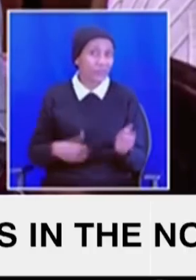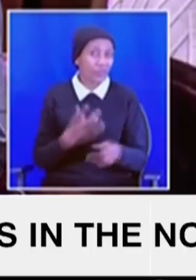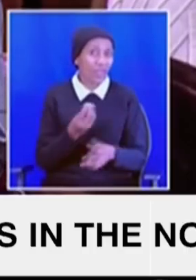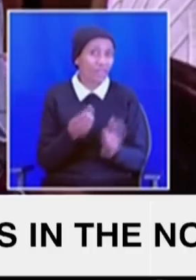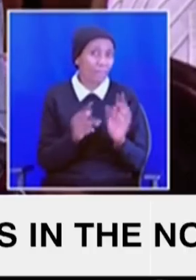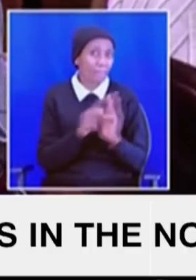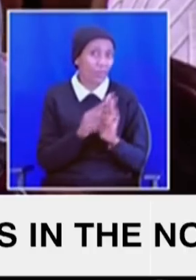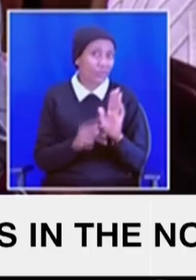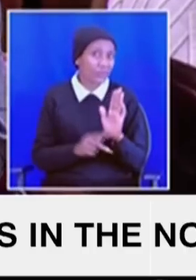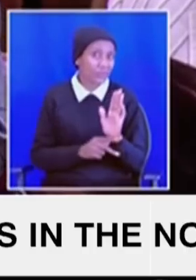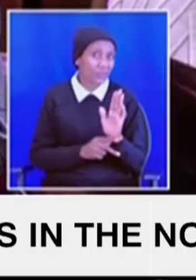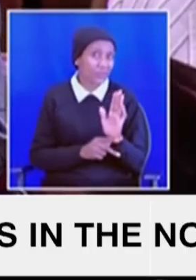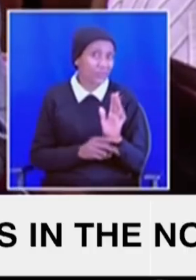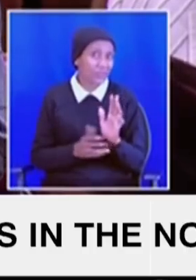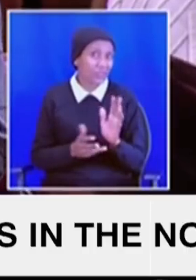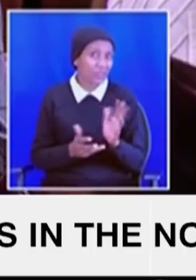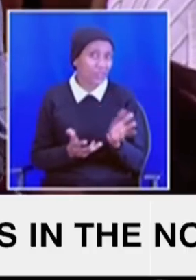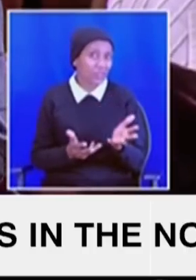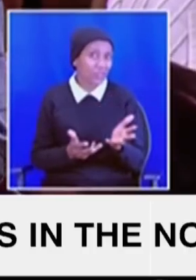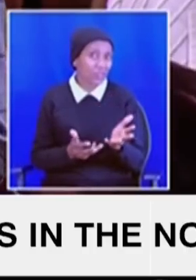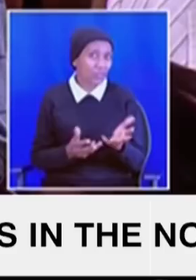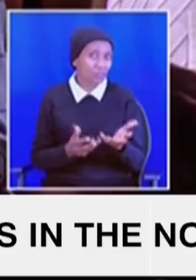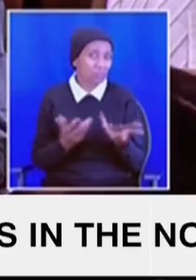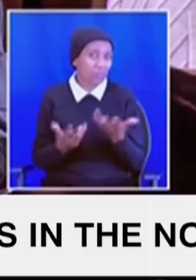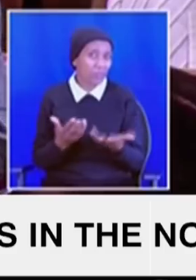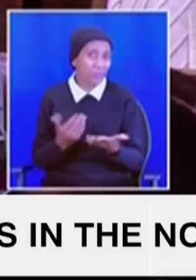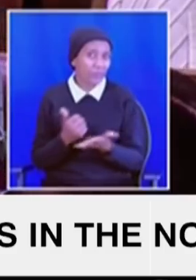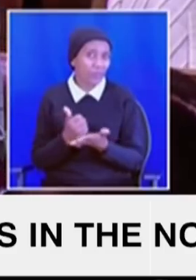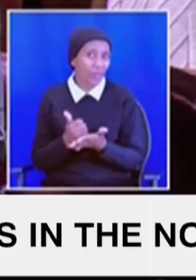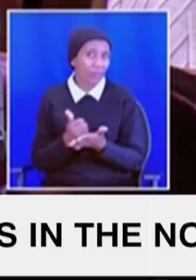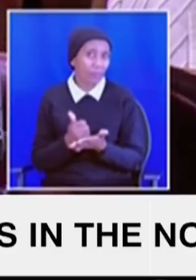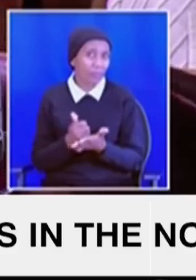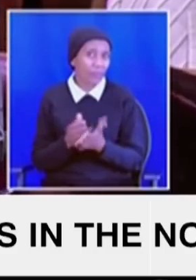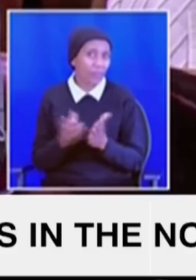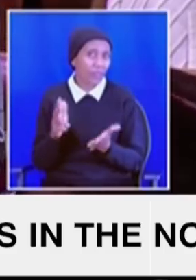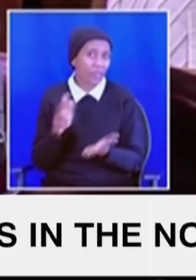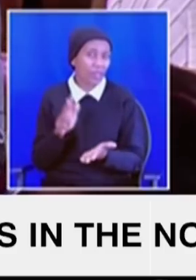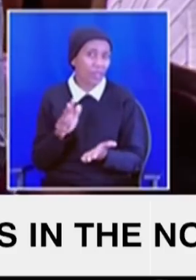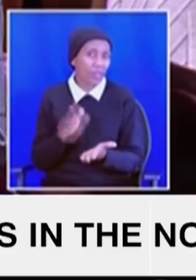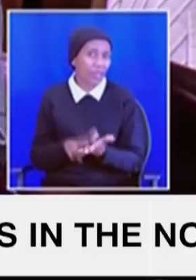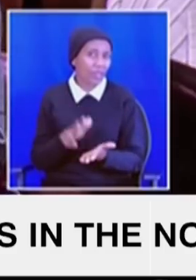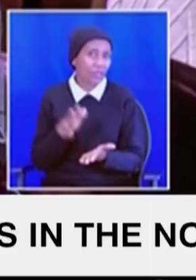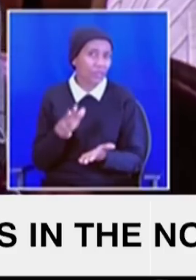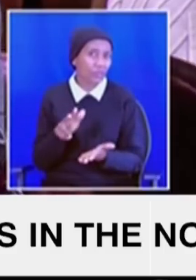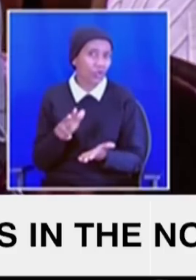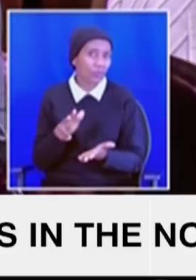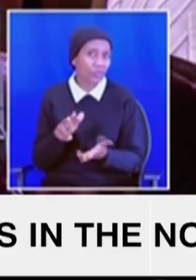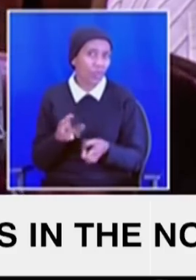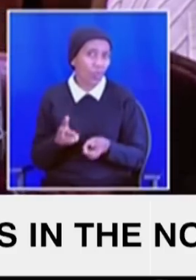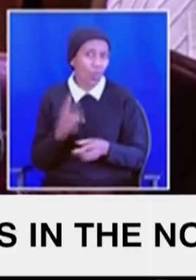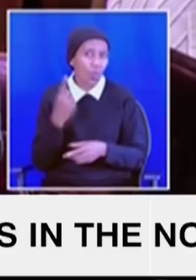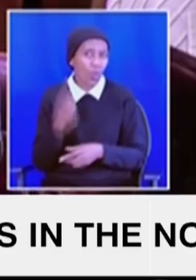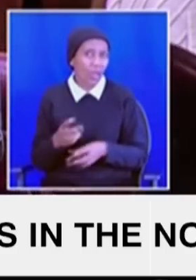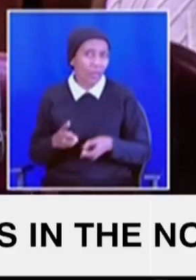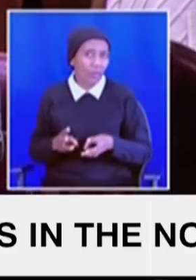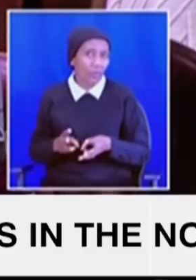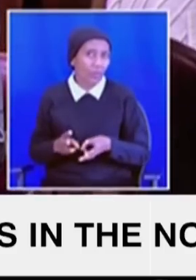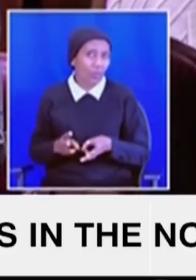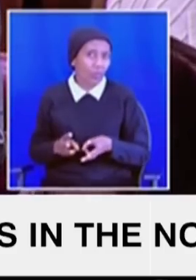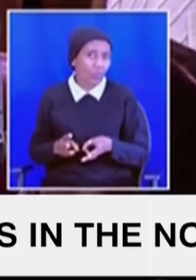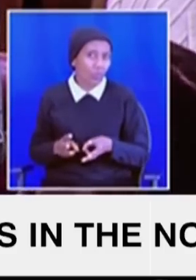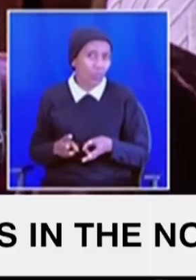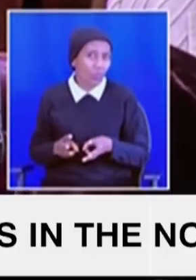by government to develop and adopt a context-specific funding model for rural and